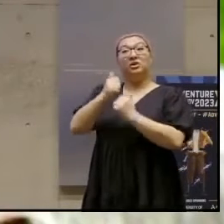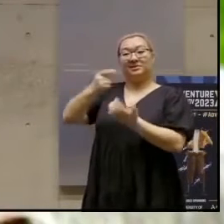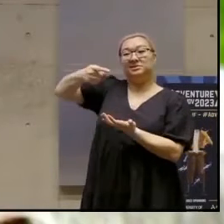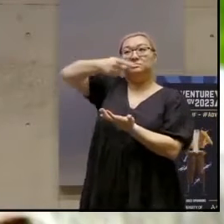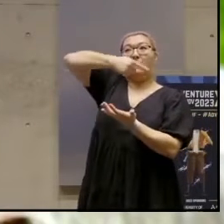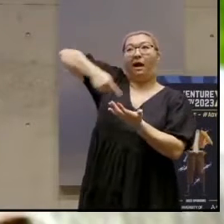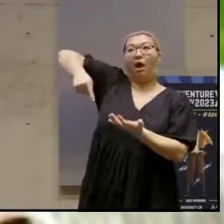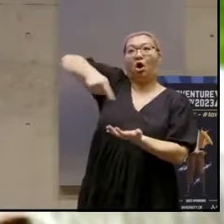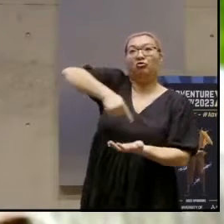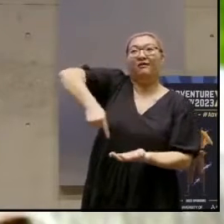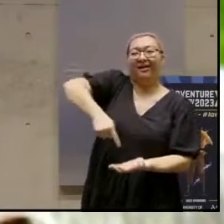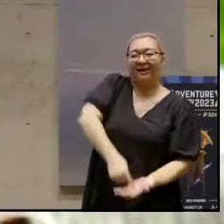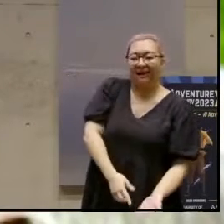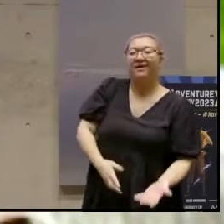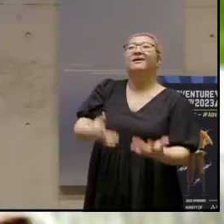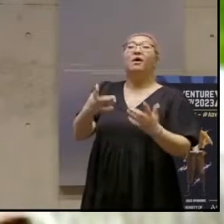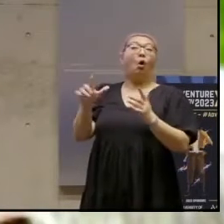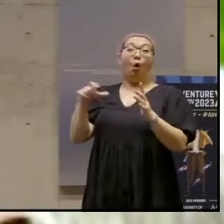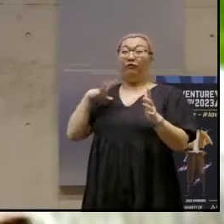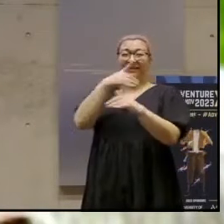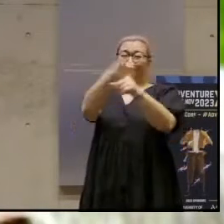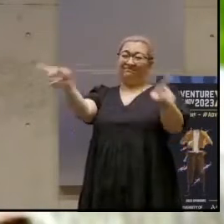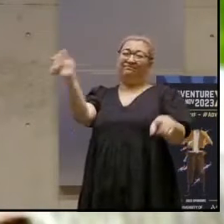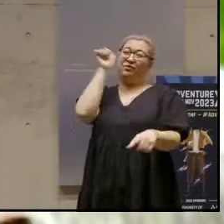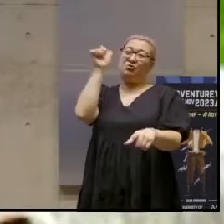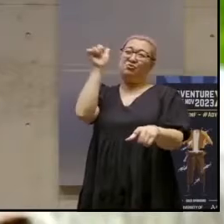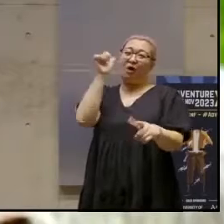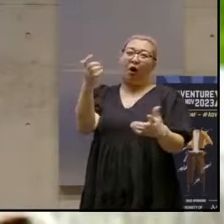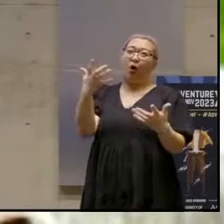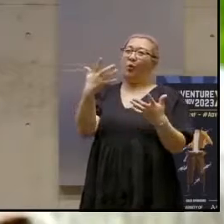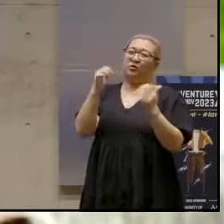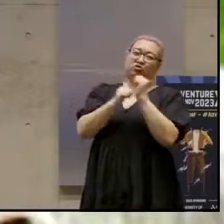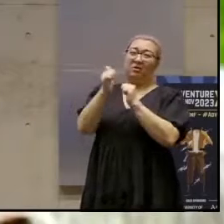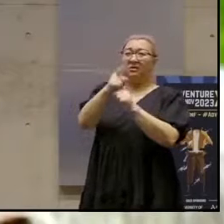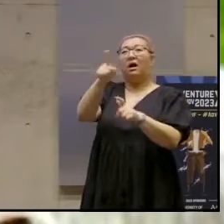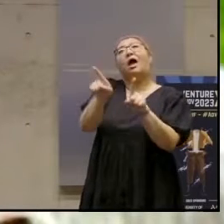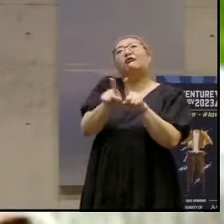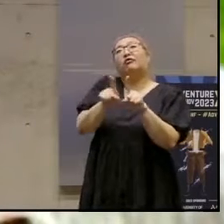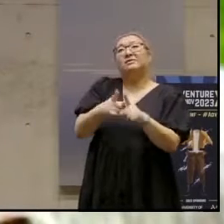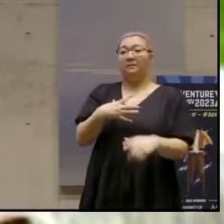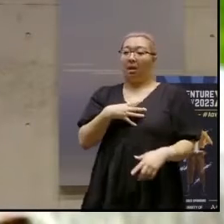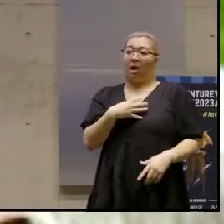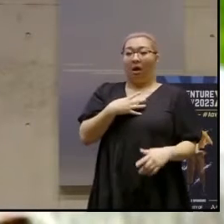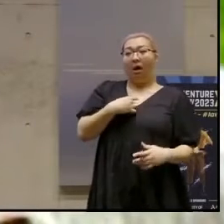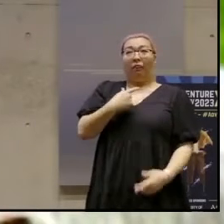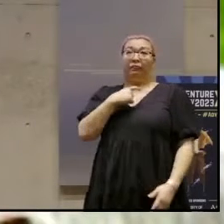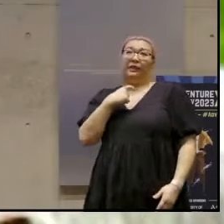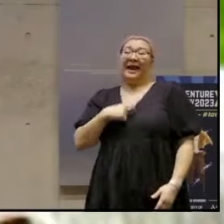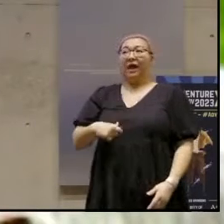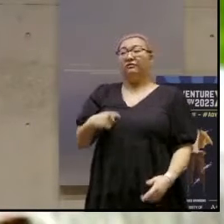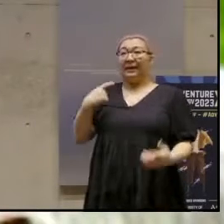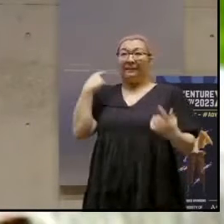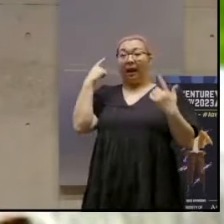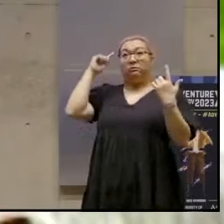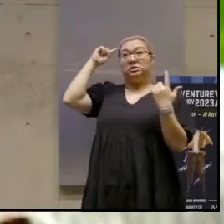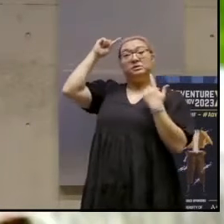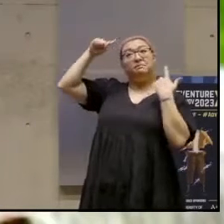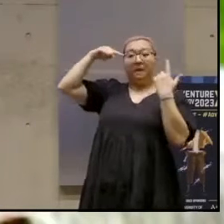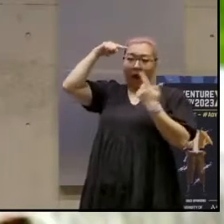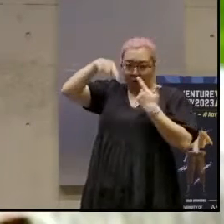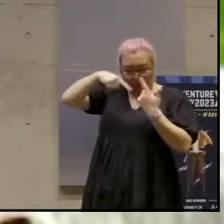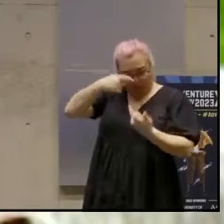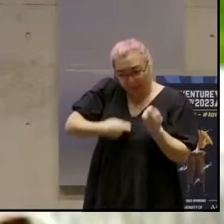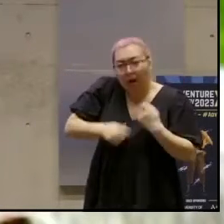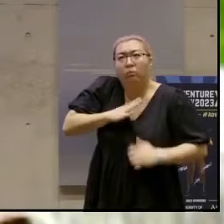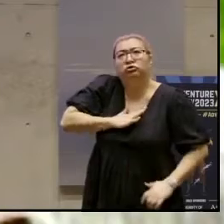He spiraled into depression. He spiraled up to heaven. He spiraled out of conflict, right? Yes, there's already that